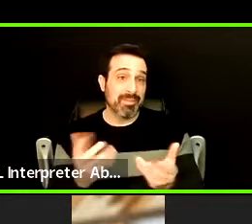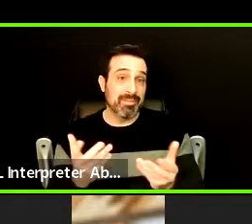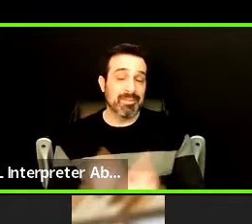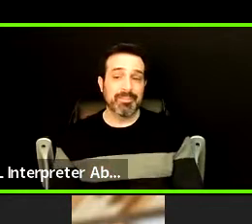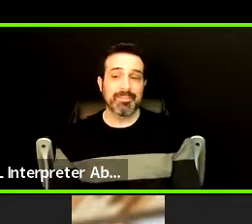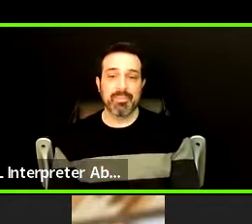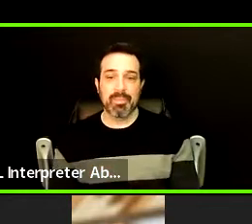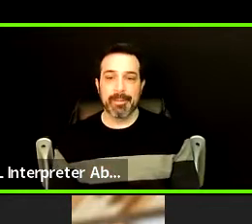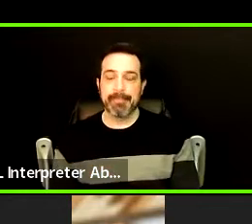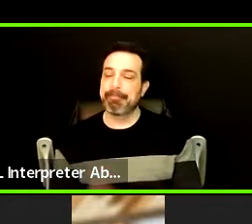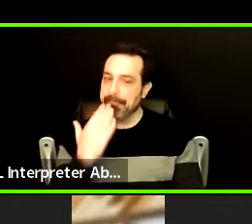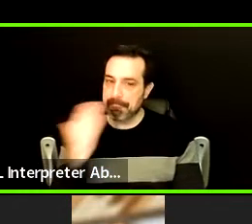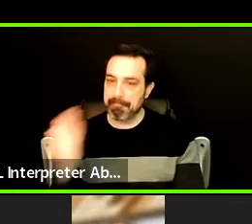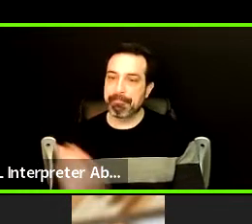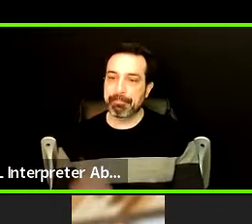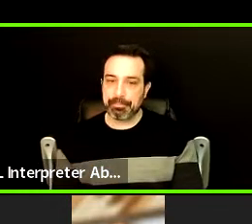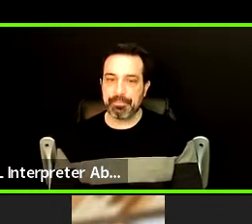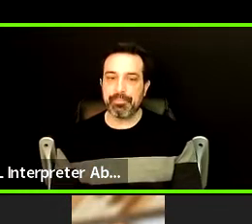Thank you.